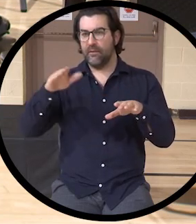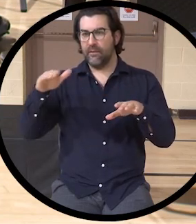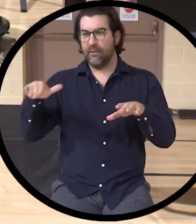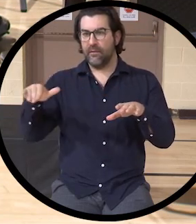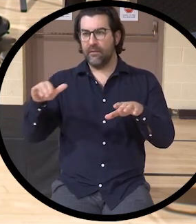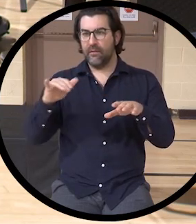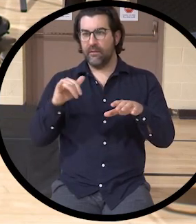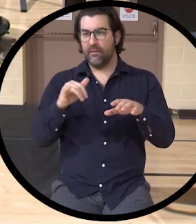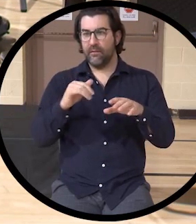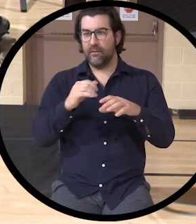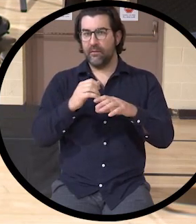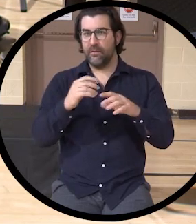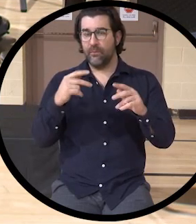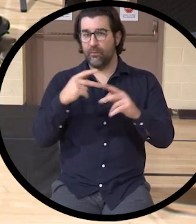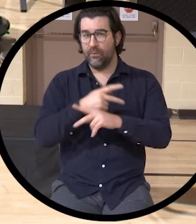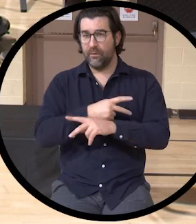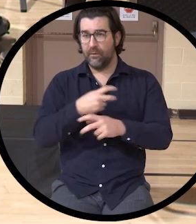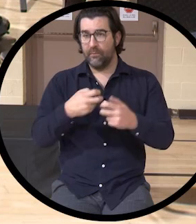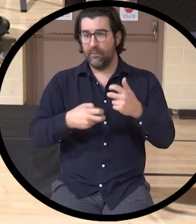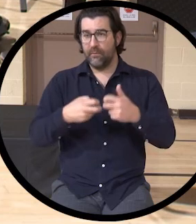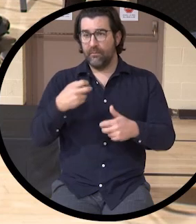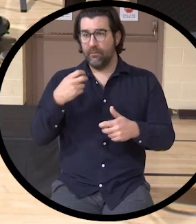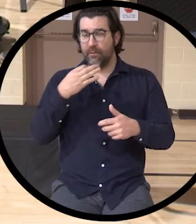is to follow